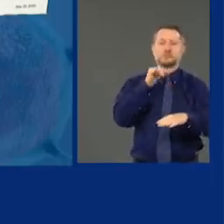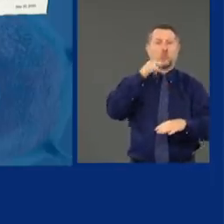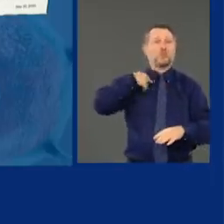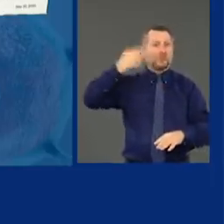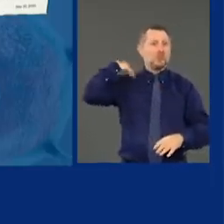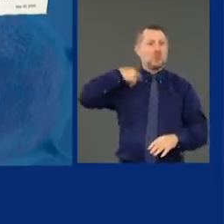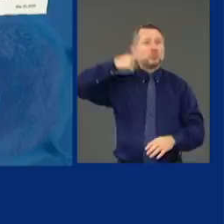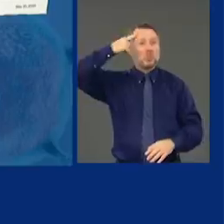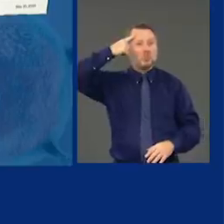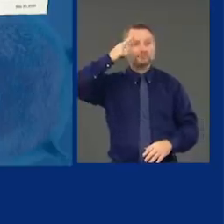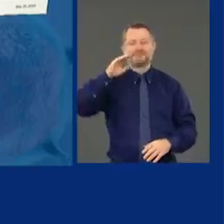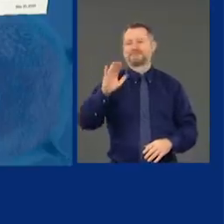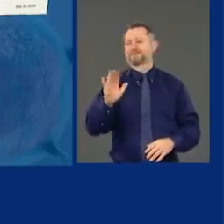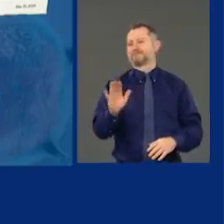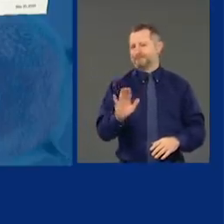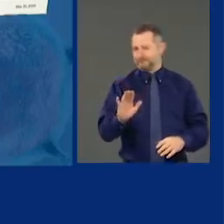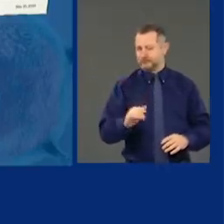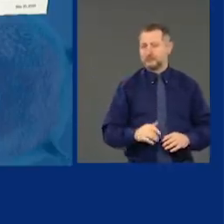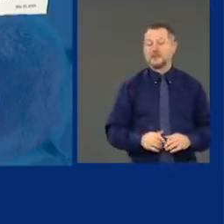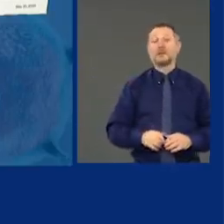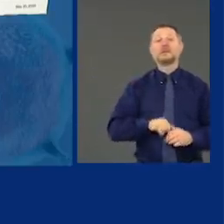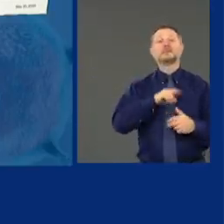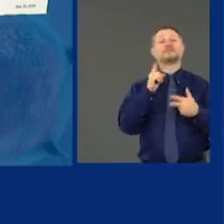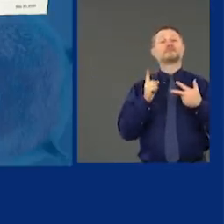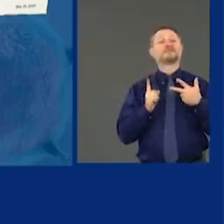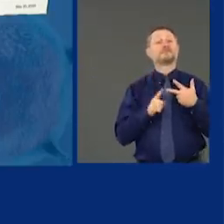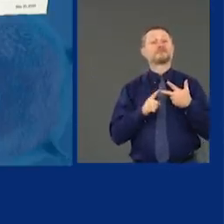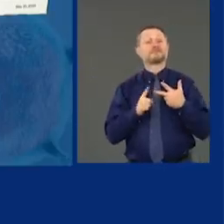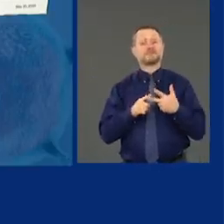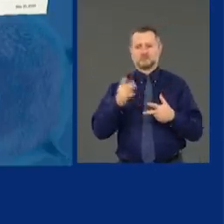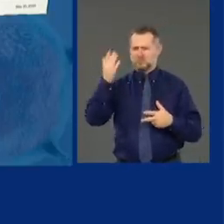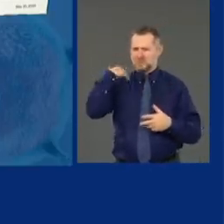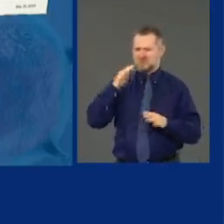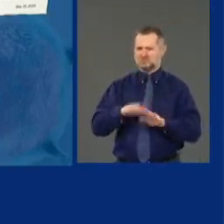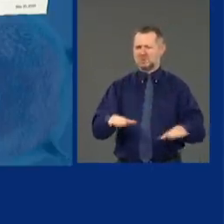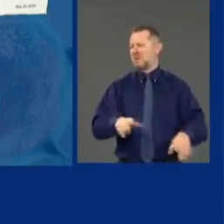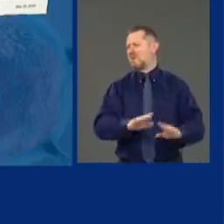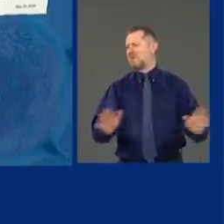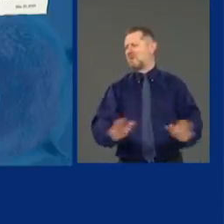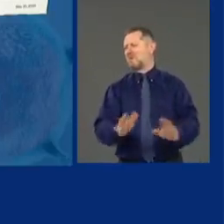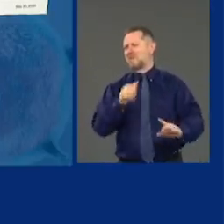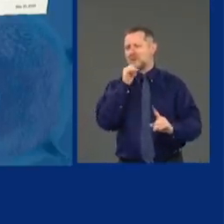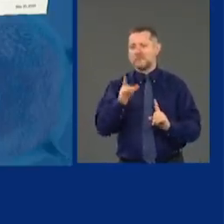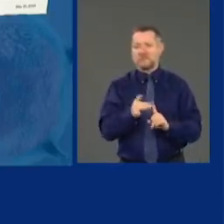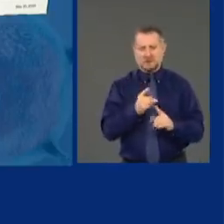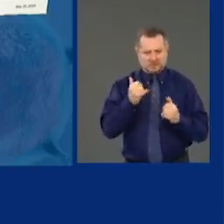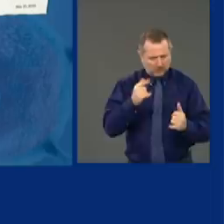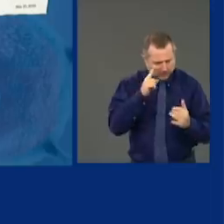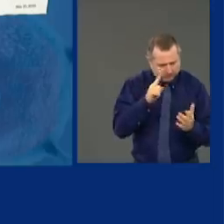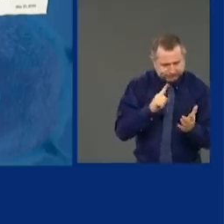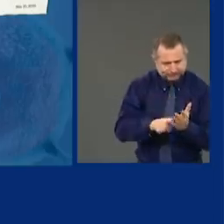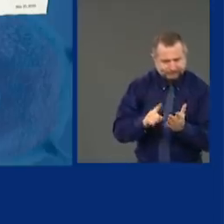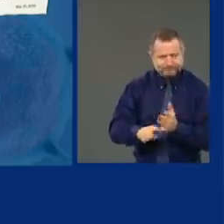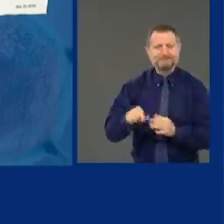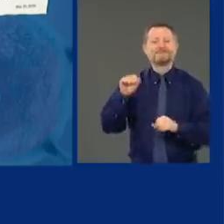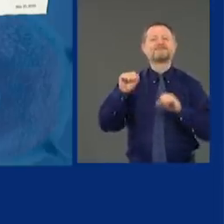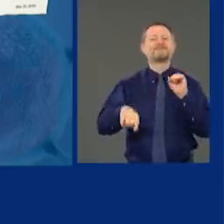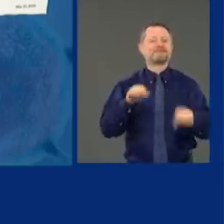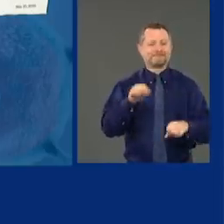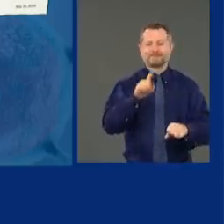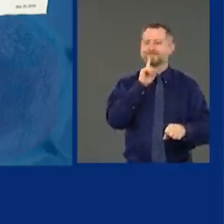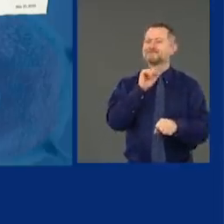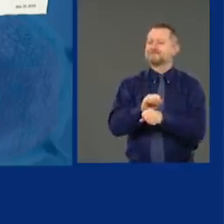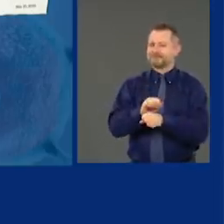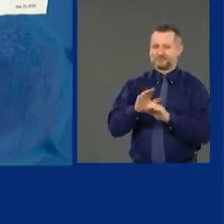they originally thought. Originally, children were not affected. Now we're studying the inflammatory syndrome that is